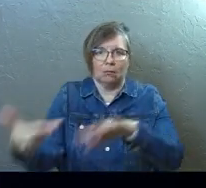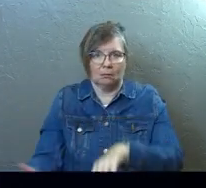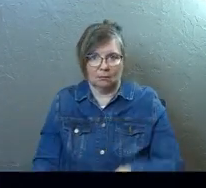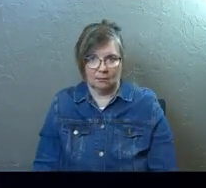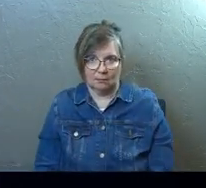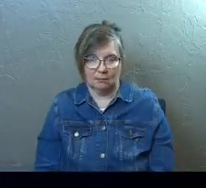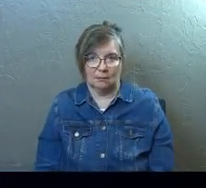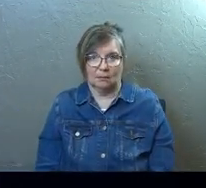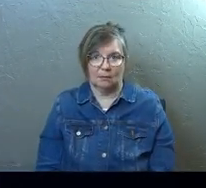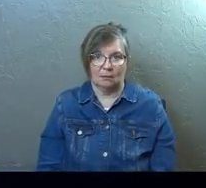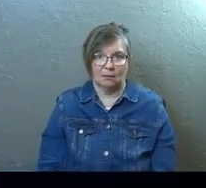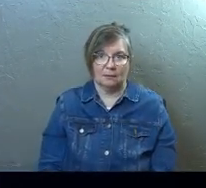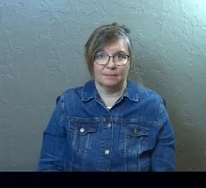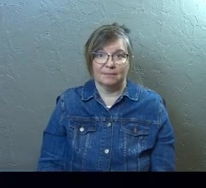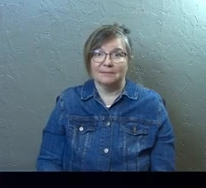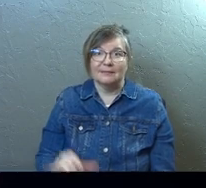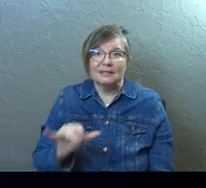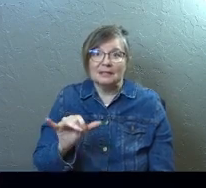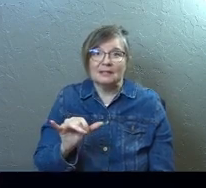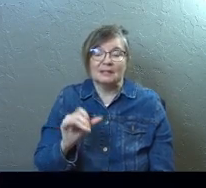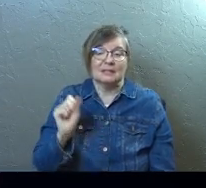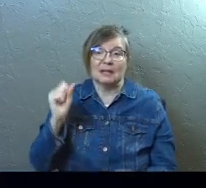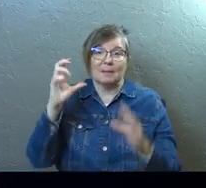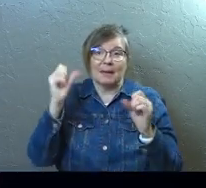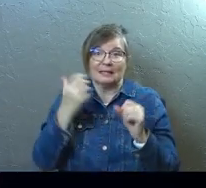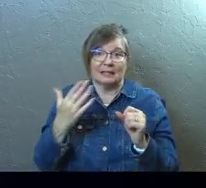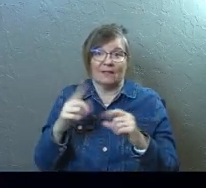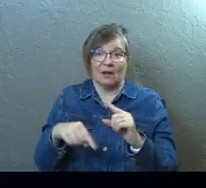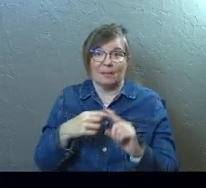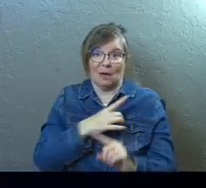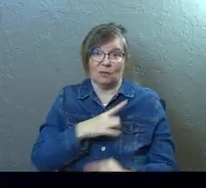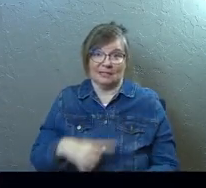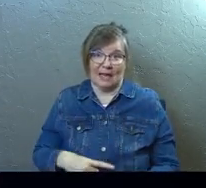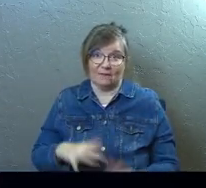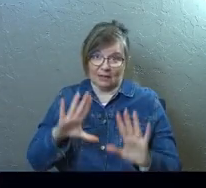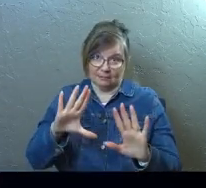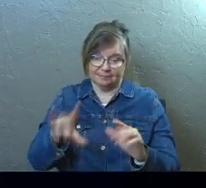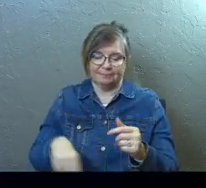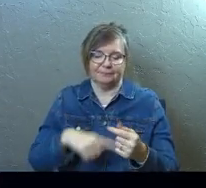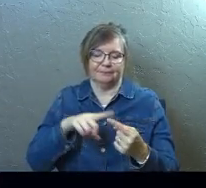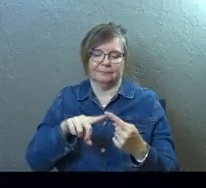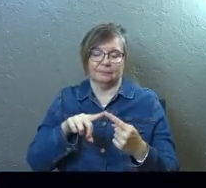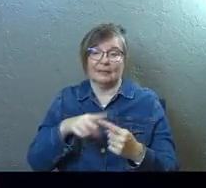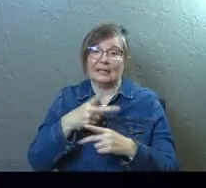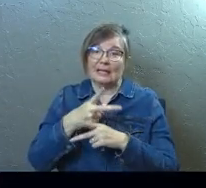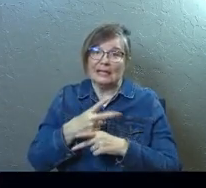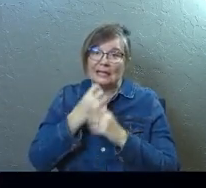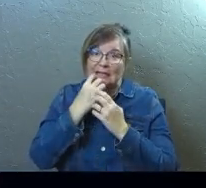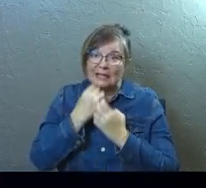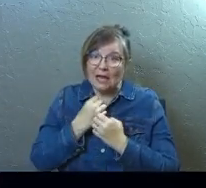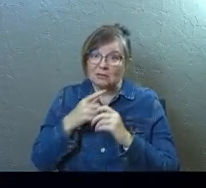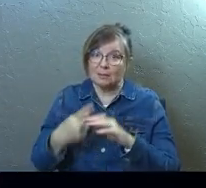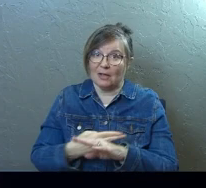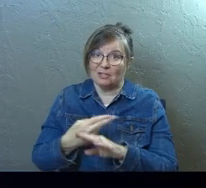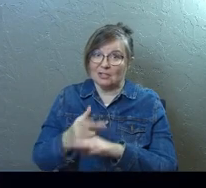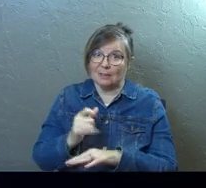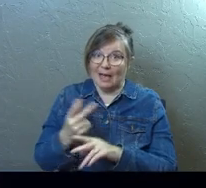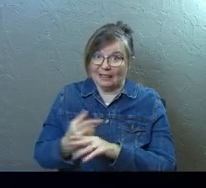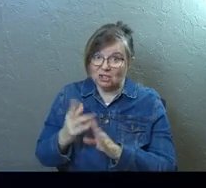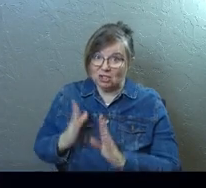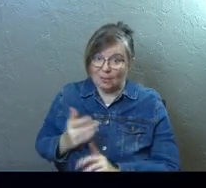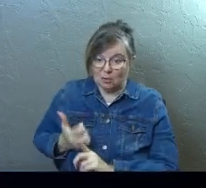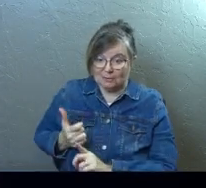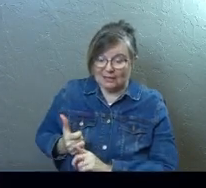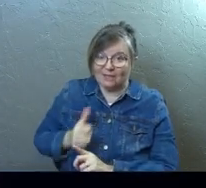death. Just some amazing stuff about David really quick. Number one, he cares enough about the sheep as the